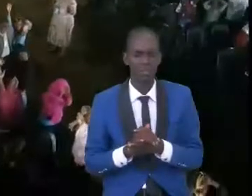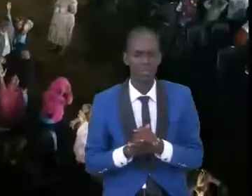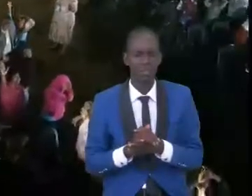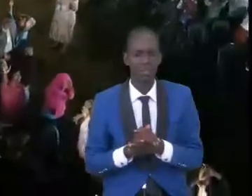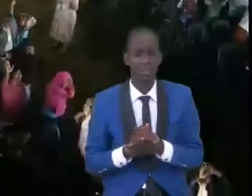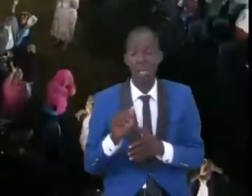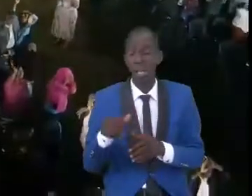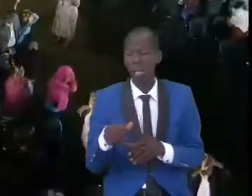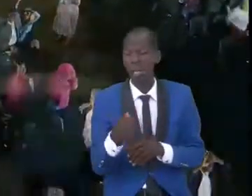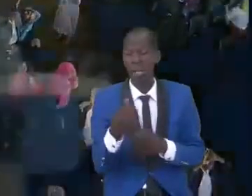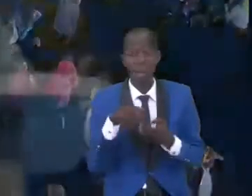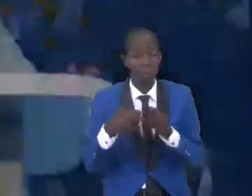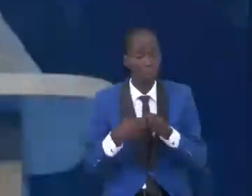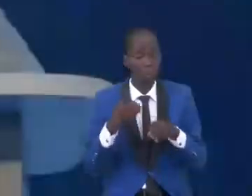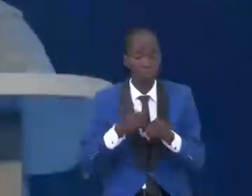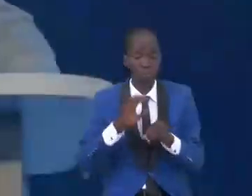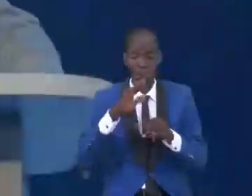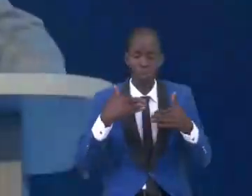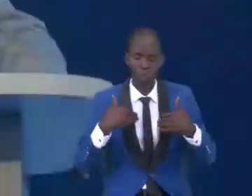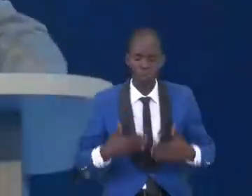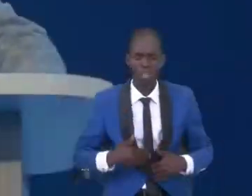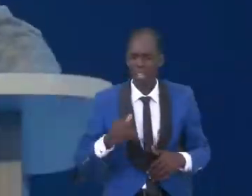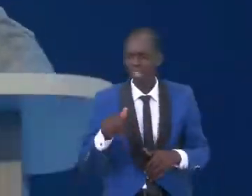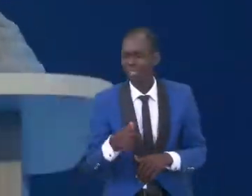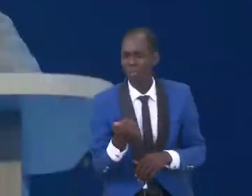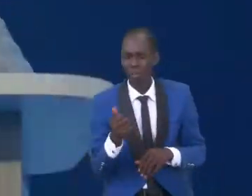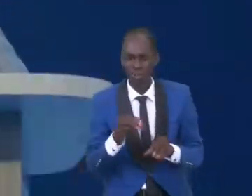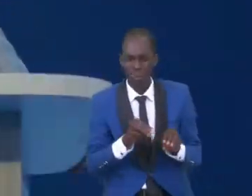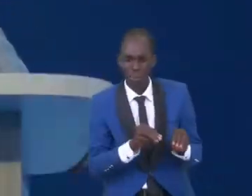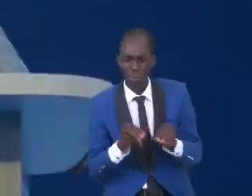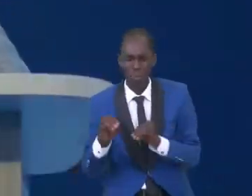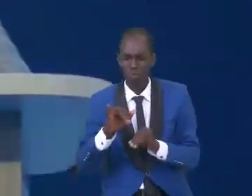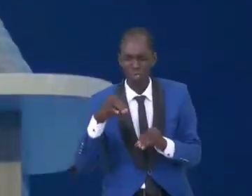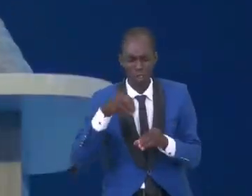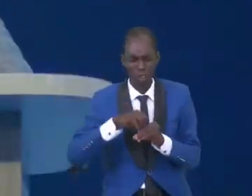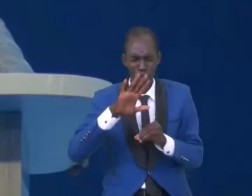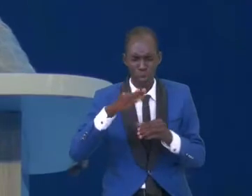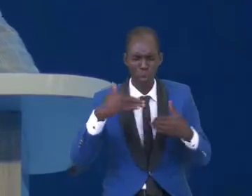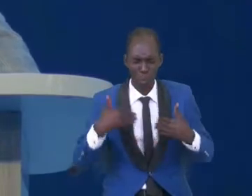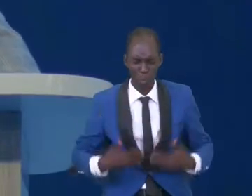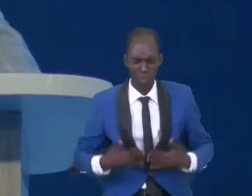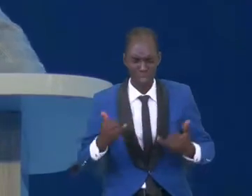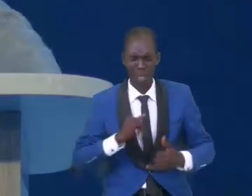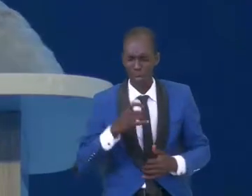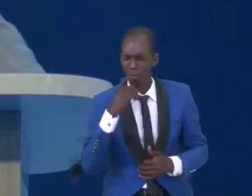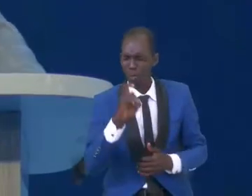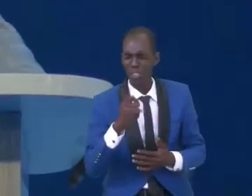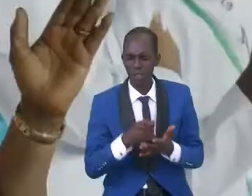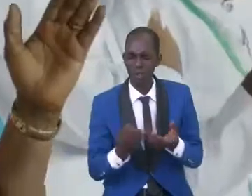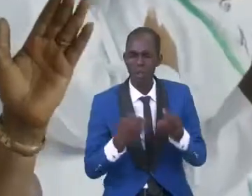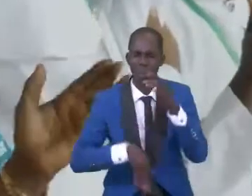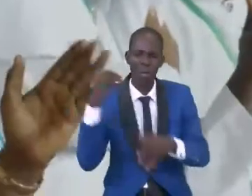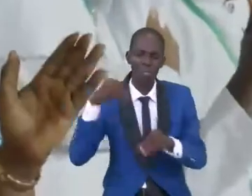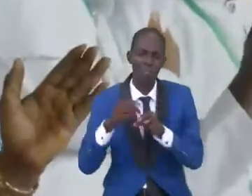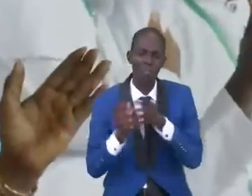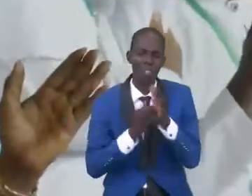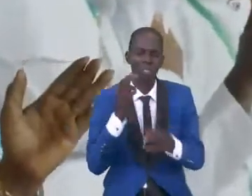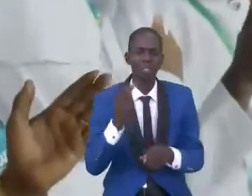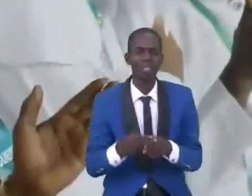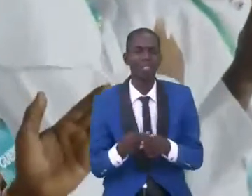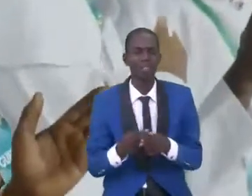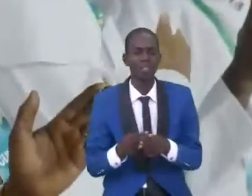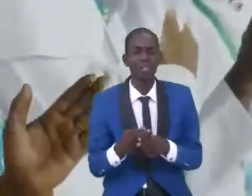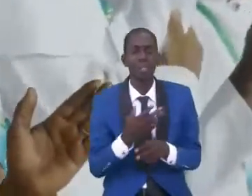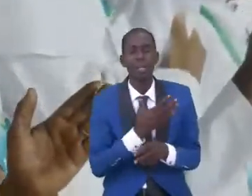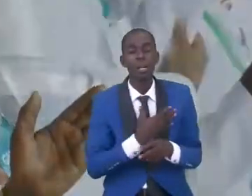Any problem in your body, anything walking about there, I command you, come out in Jesus' name.